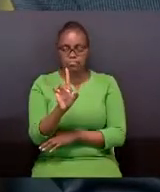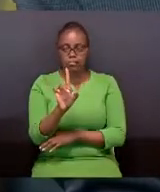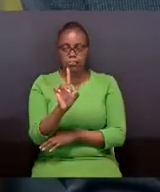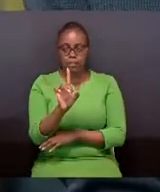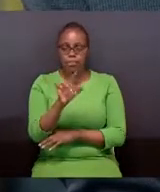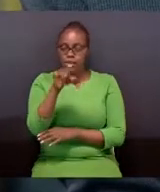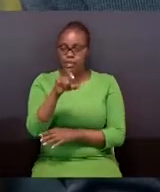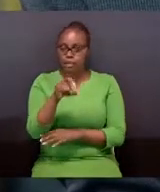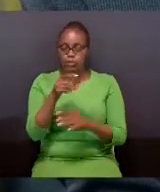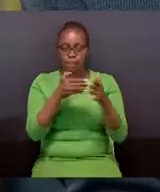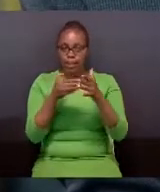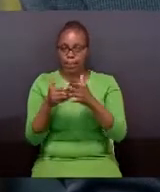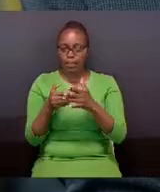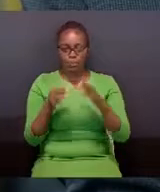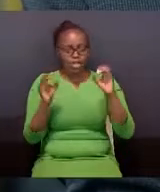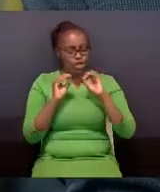It shouldn't be.